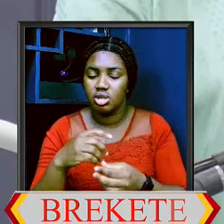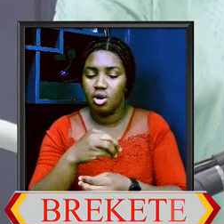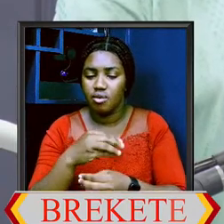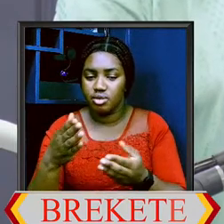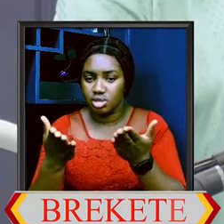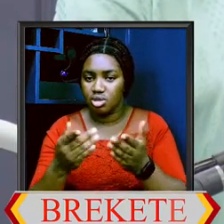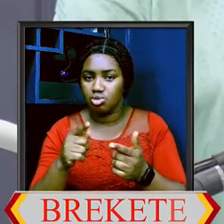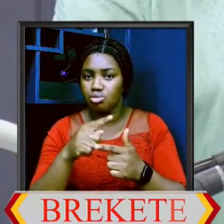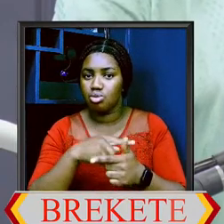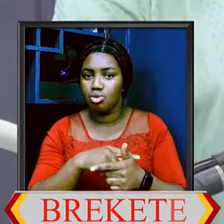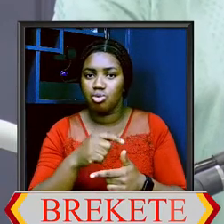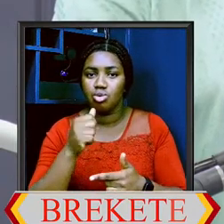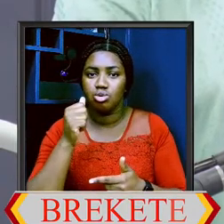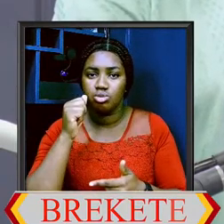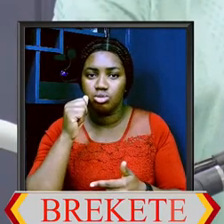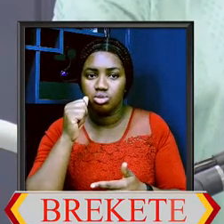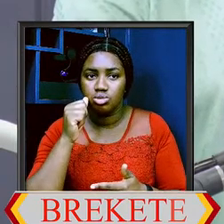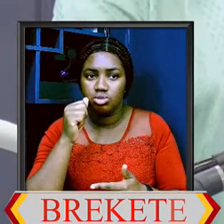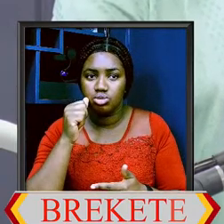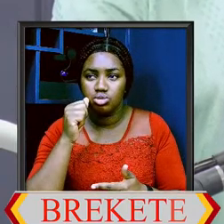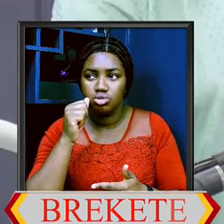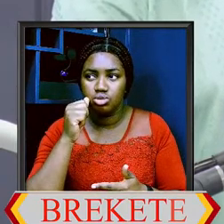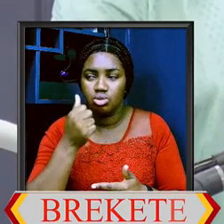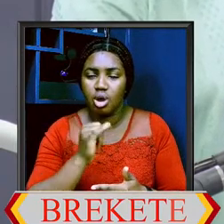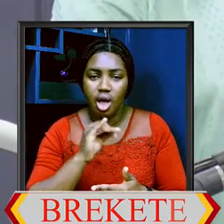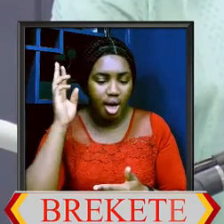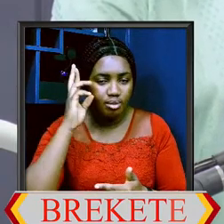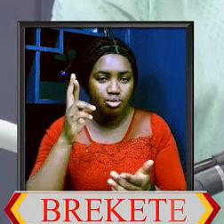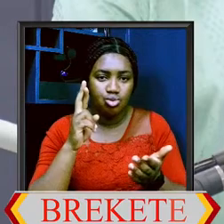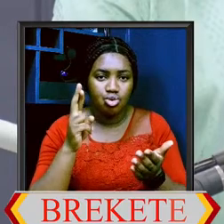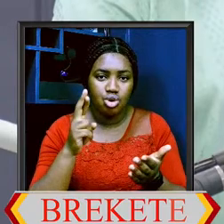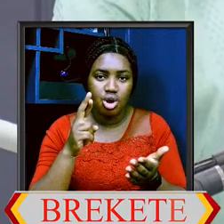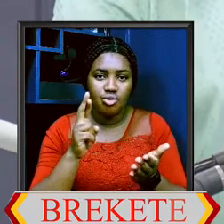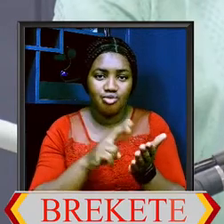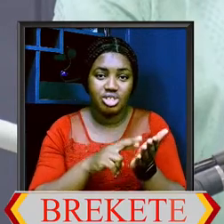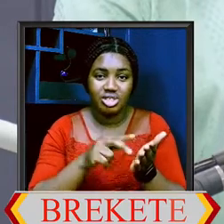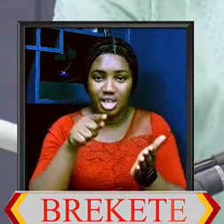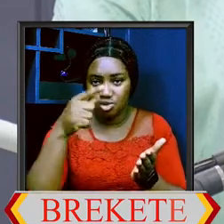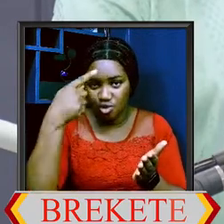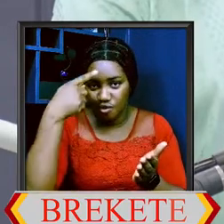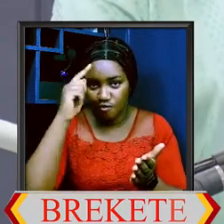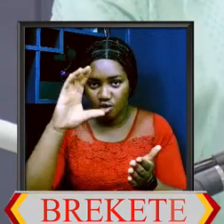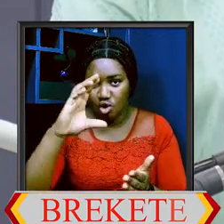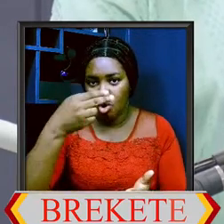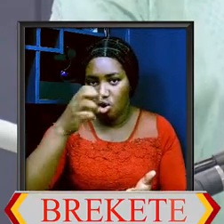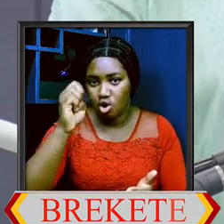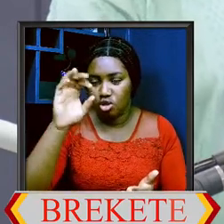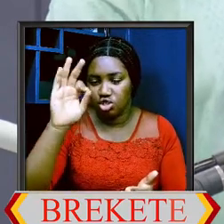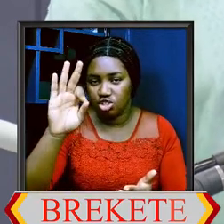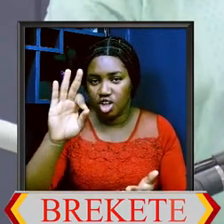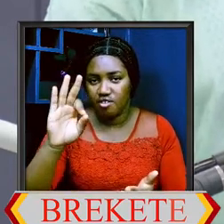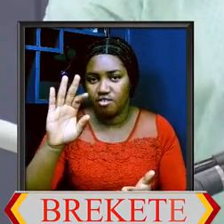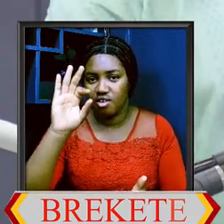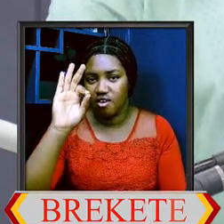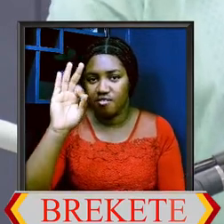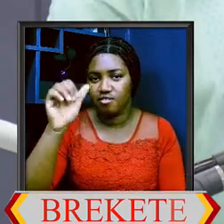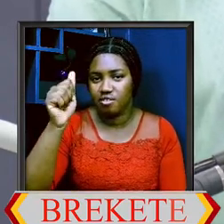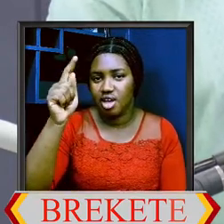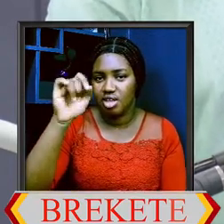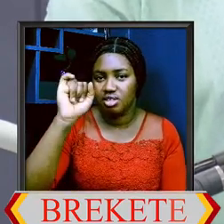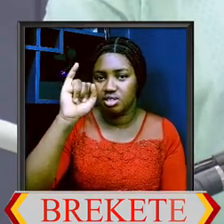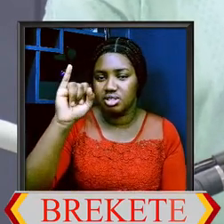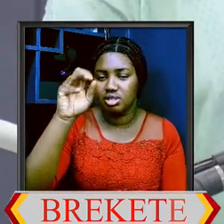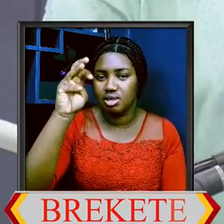morning I go register you for Chef Fatima food and bakery training when you